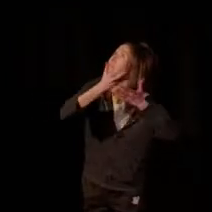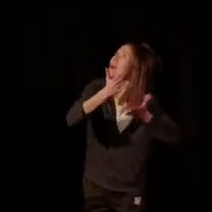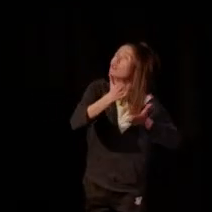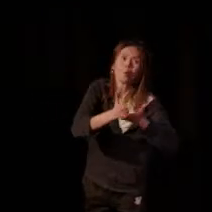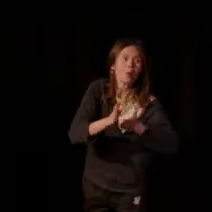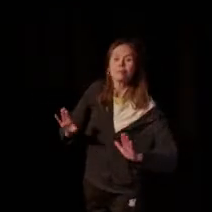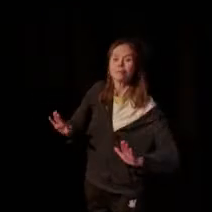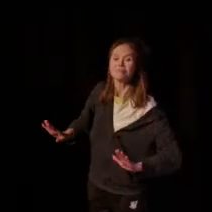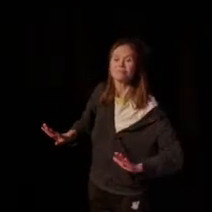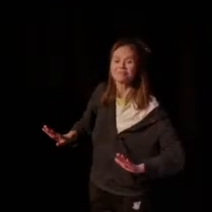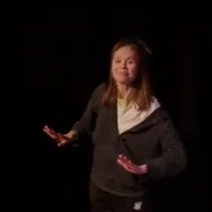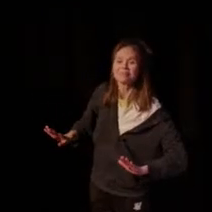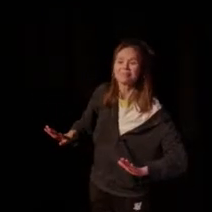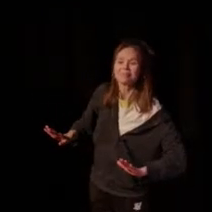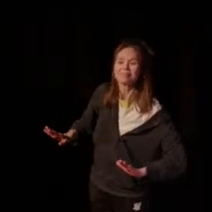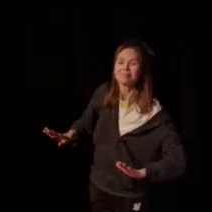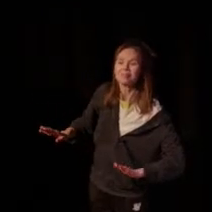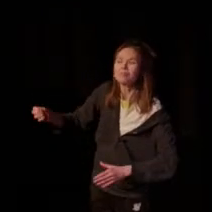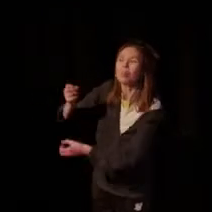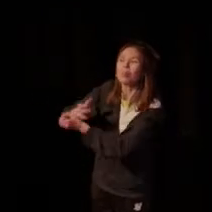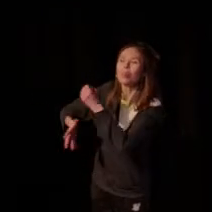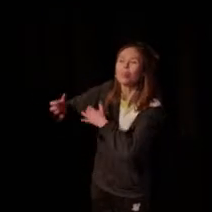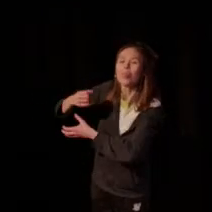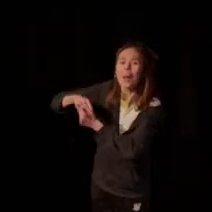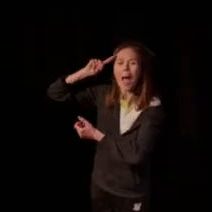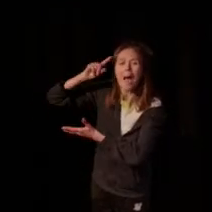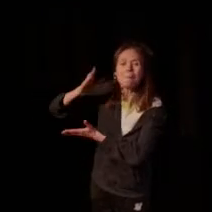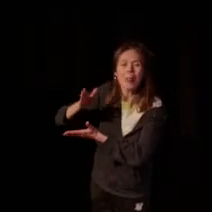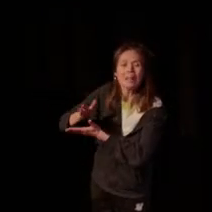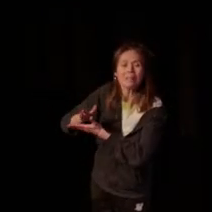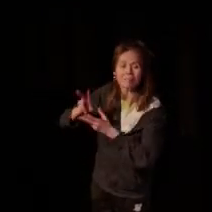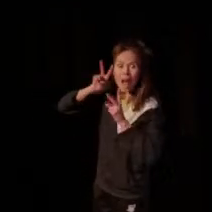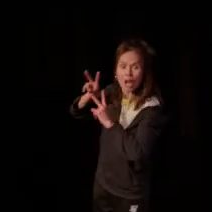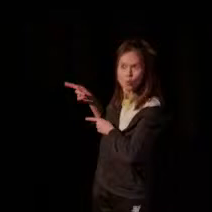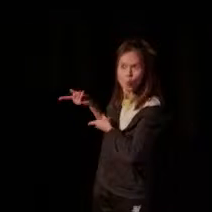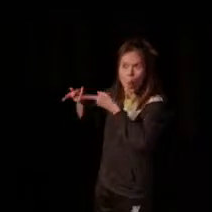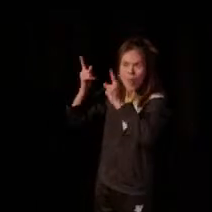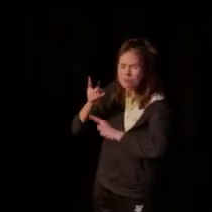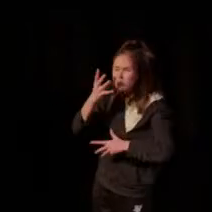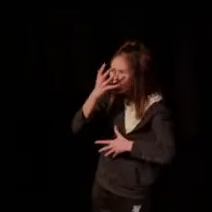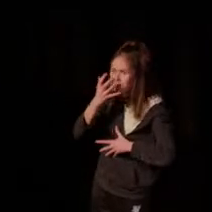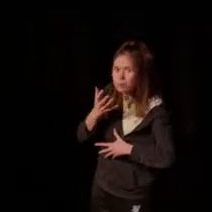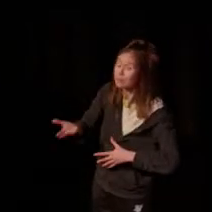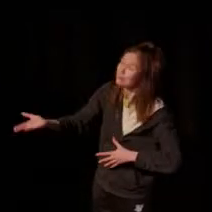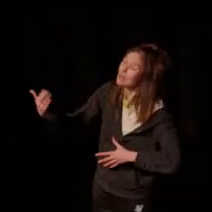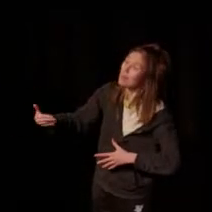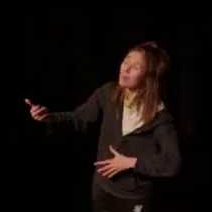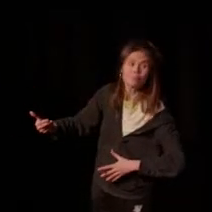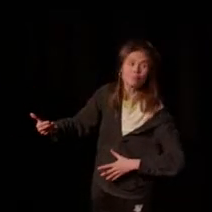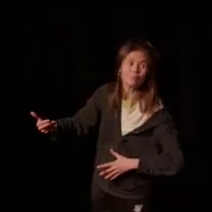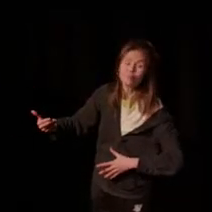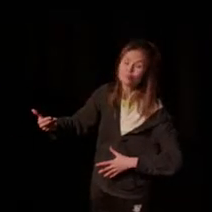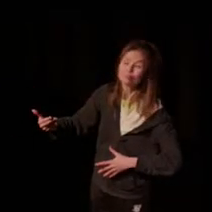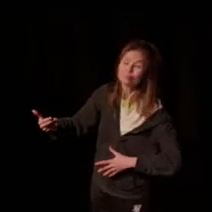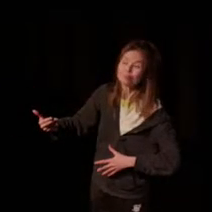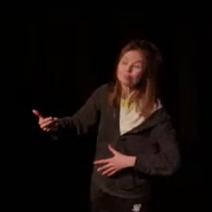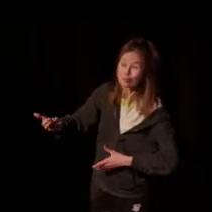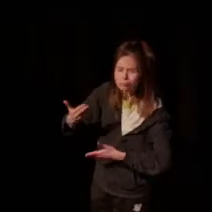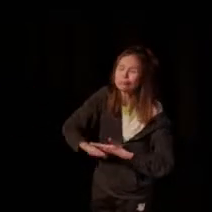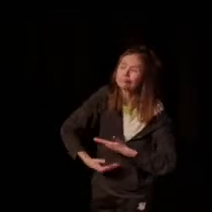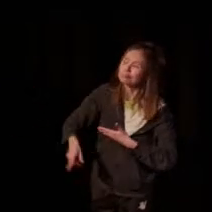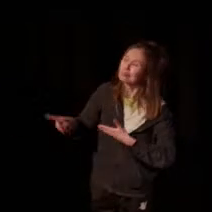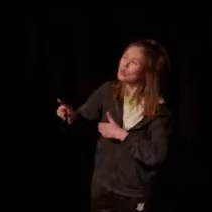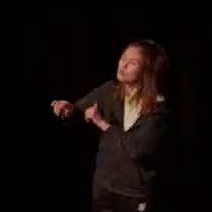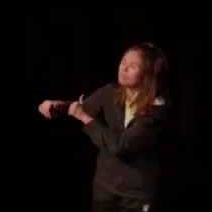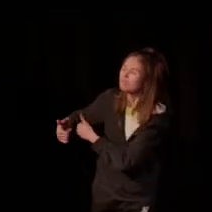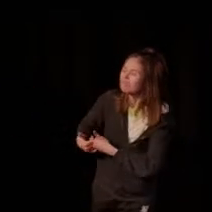I saw his heart on his face. Now, take my hand. Be shepherd to me, and your fortune will be